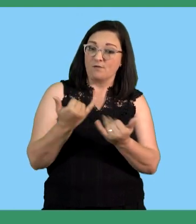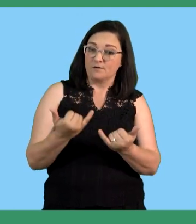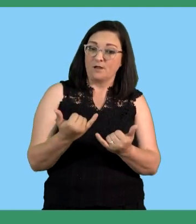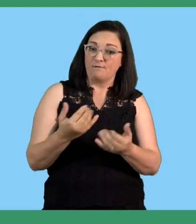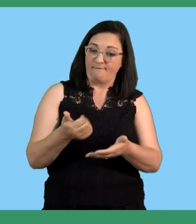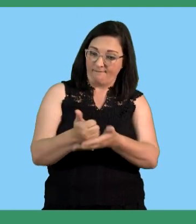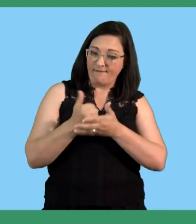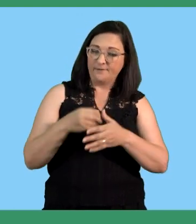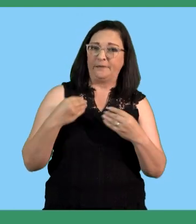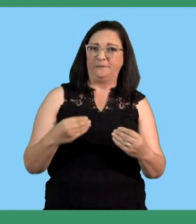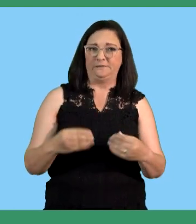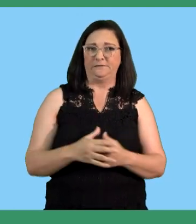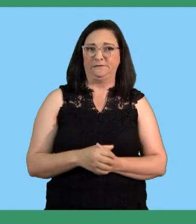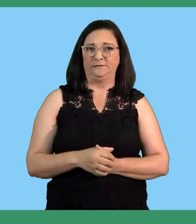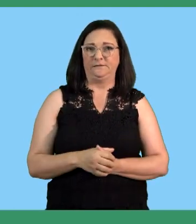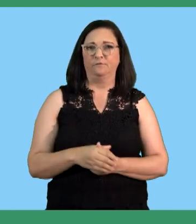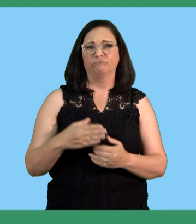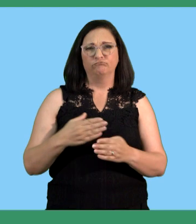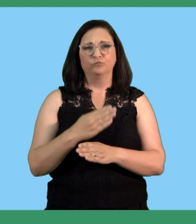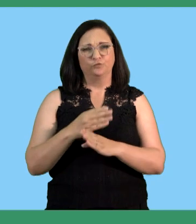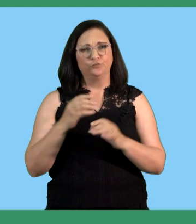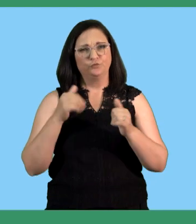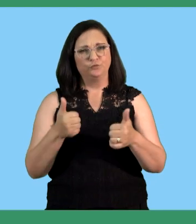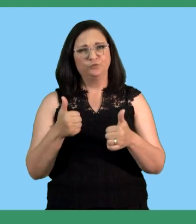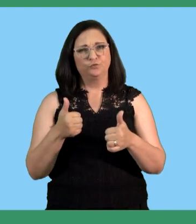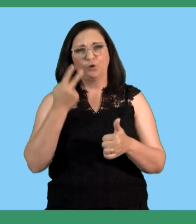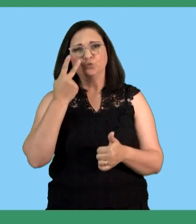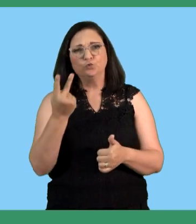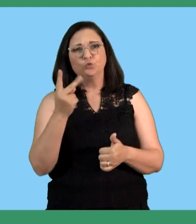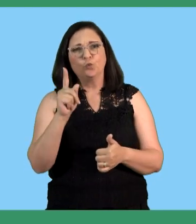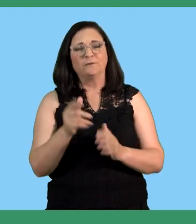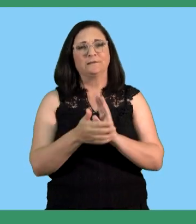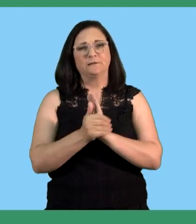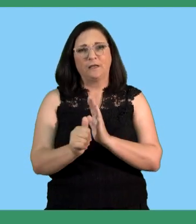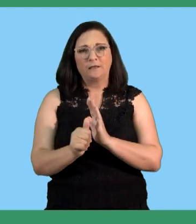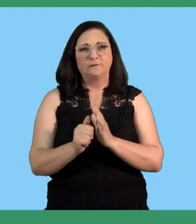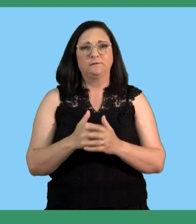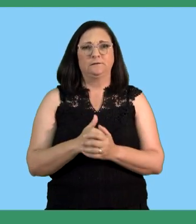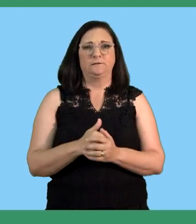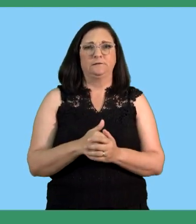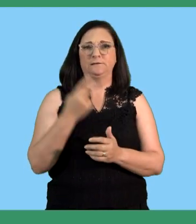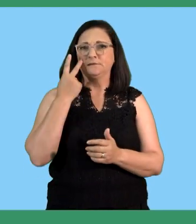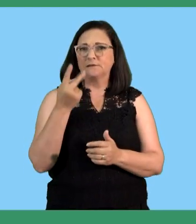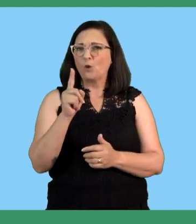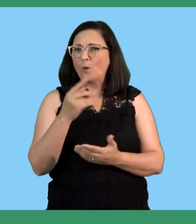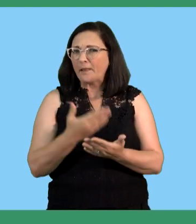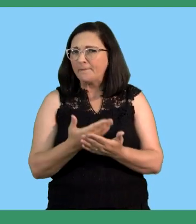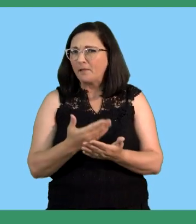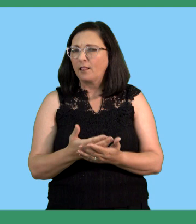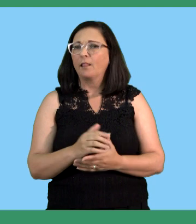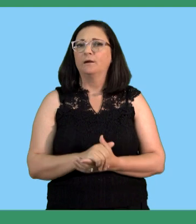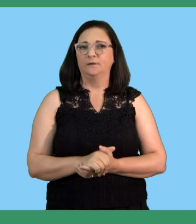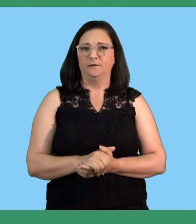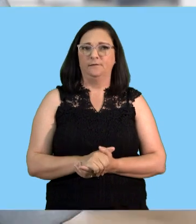are placed where they will function optimally. So we need to look at your skills. Basically, we look at your abilities and we